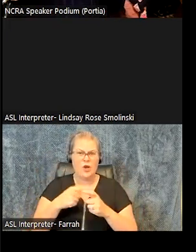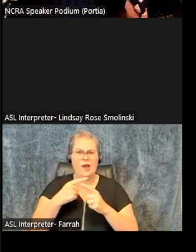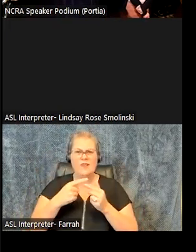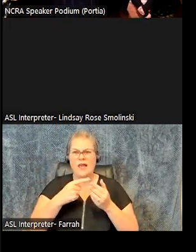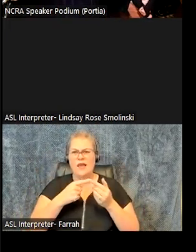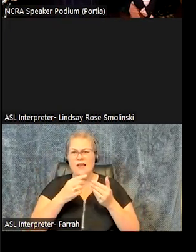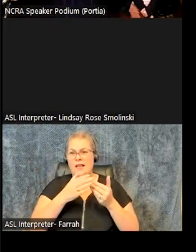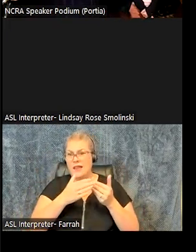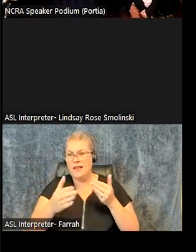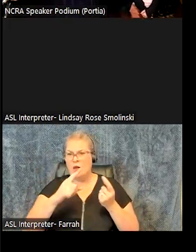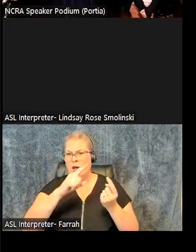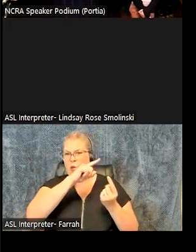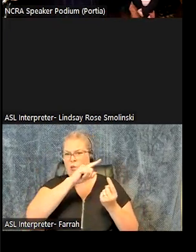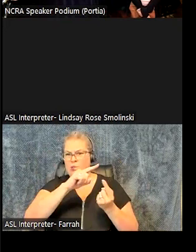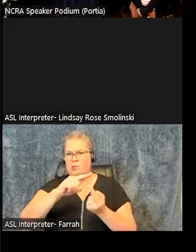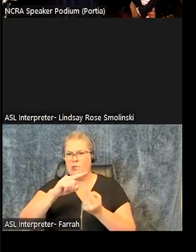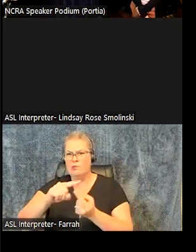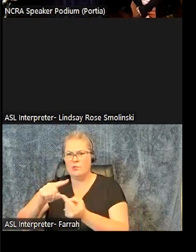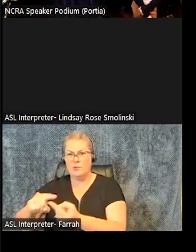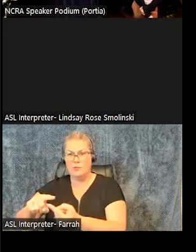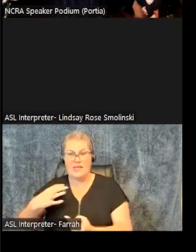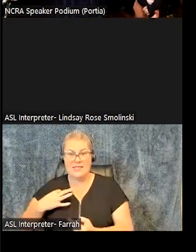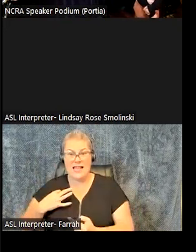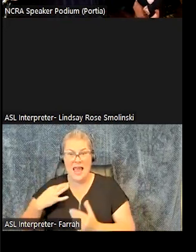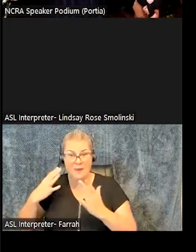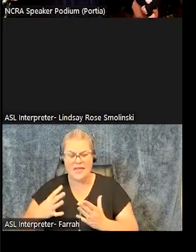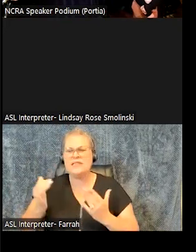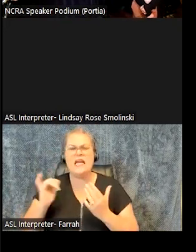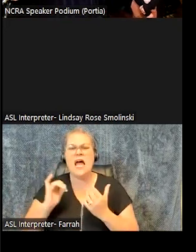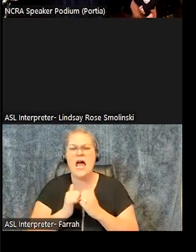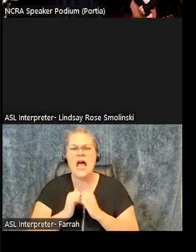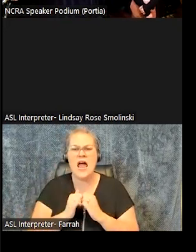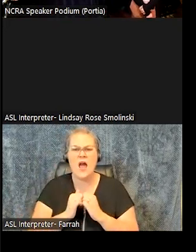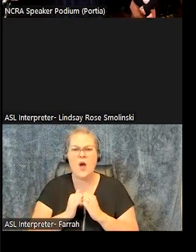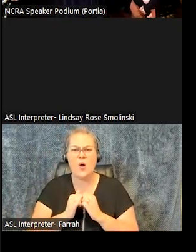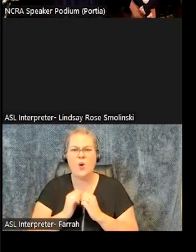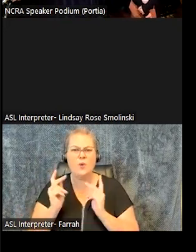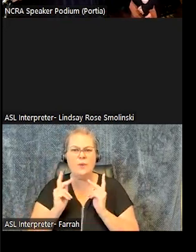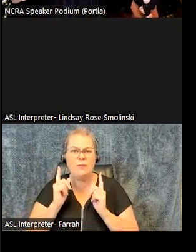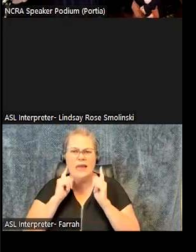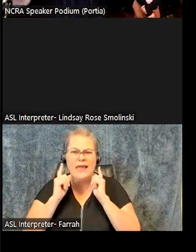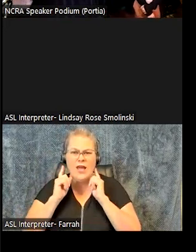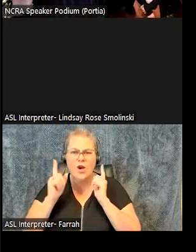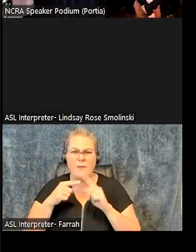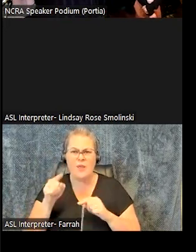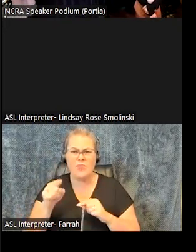any struggles to find, like, how do folks hear about this?